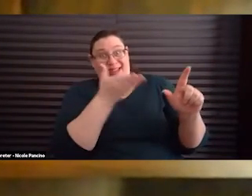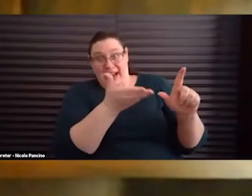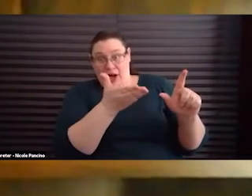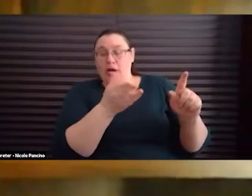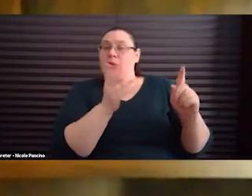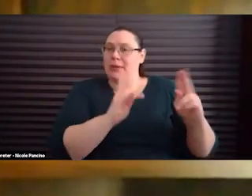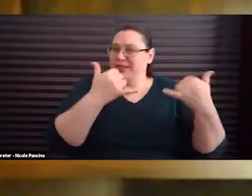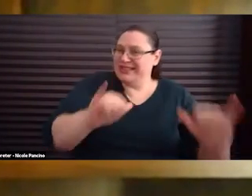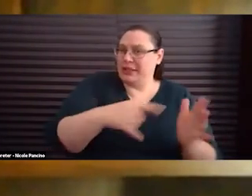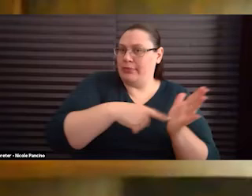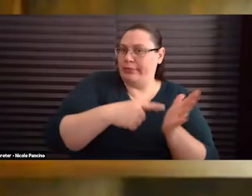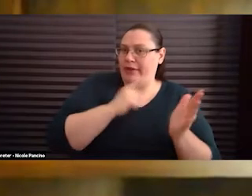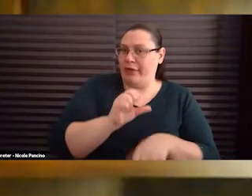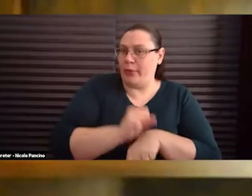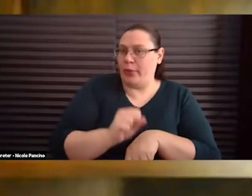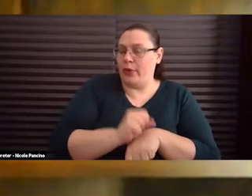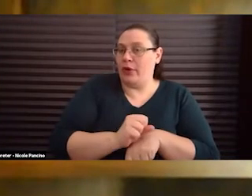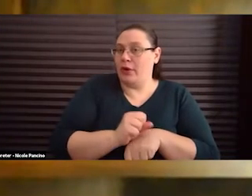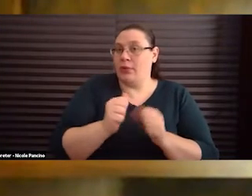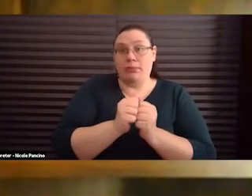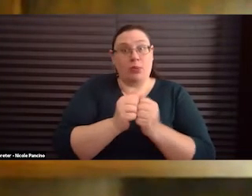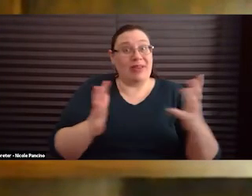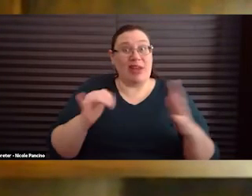paid. But without that countervailing structure,